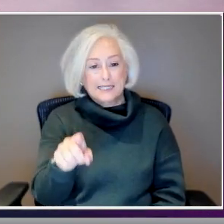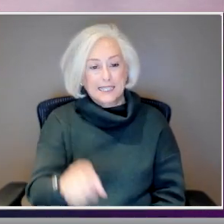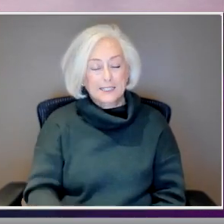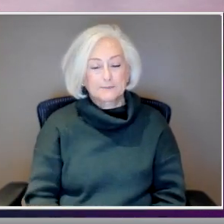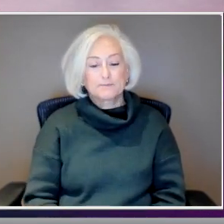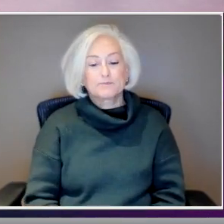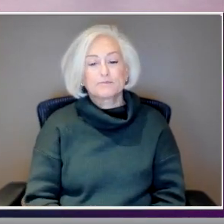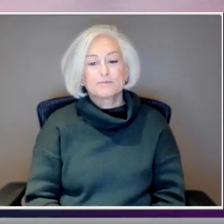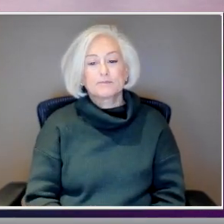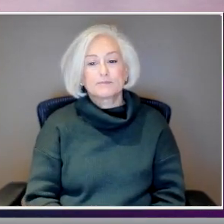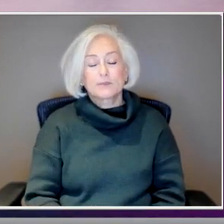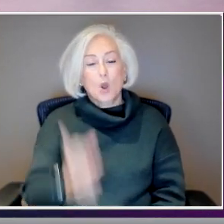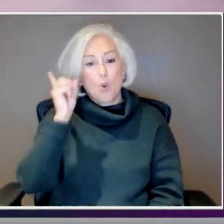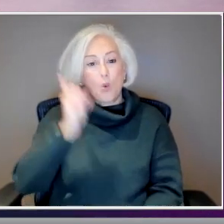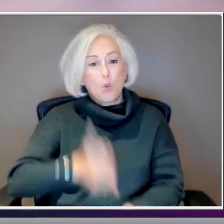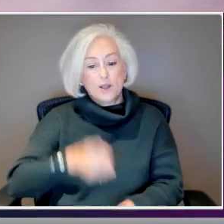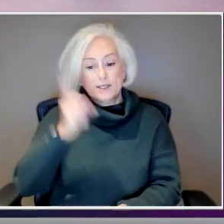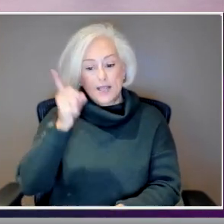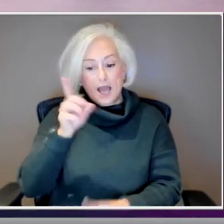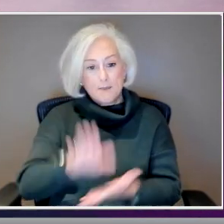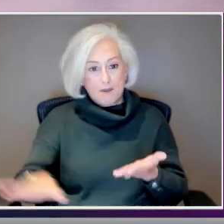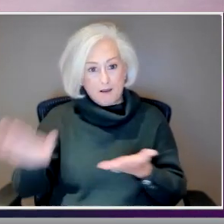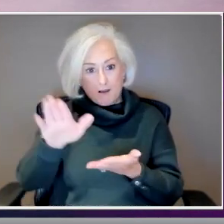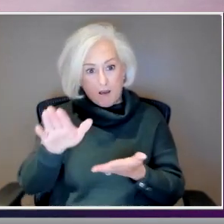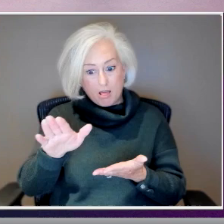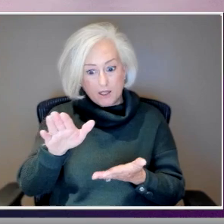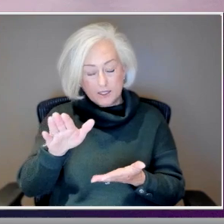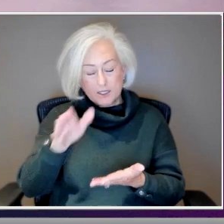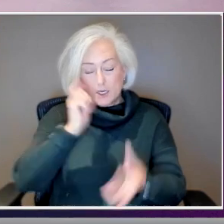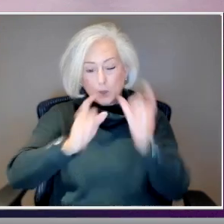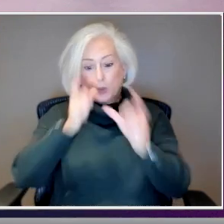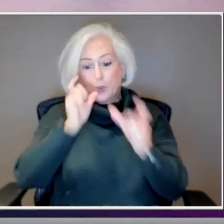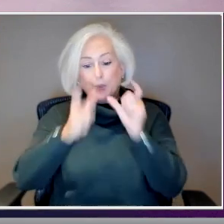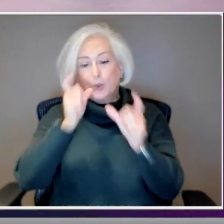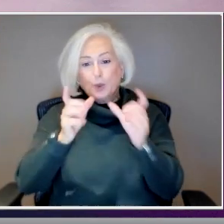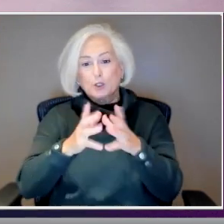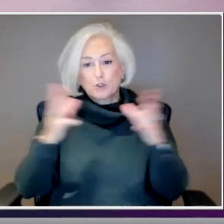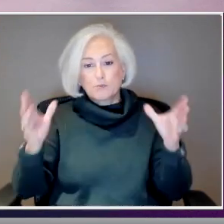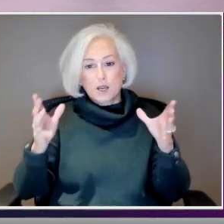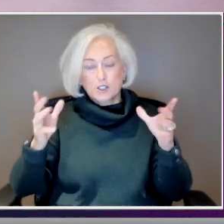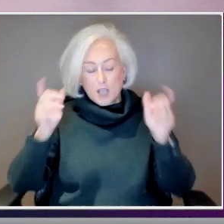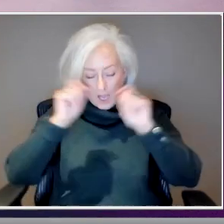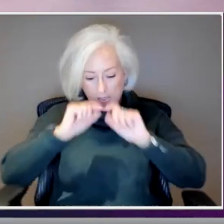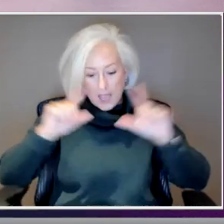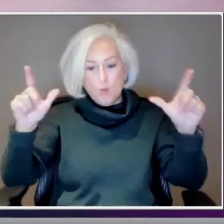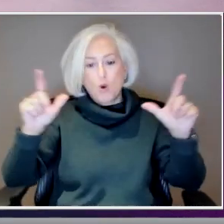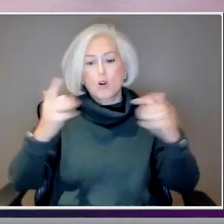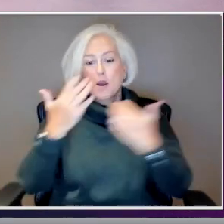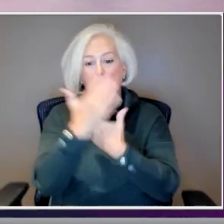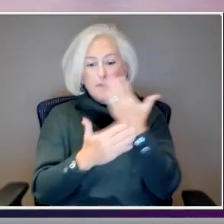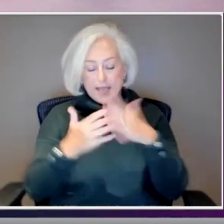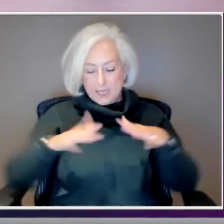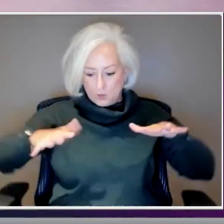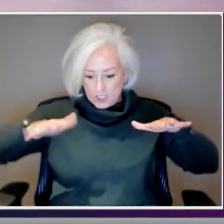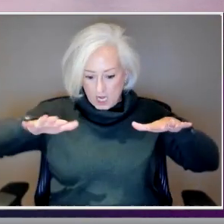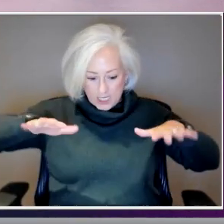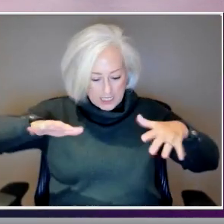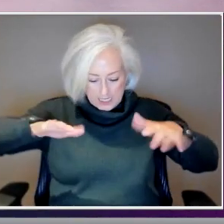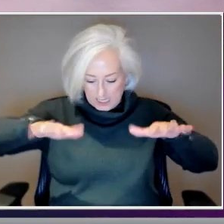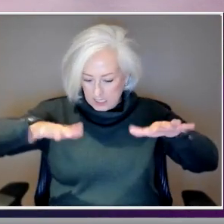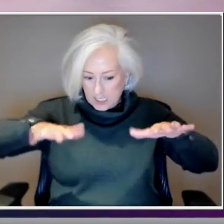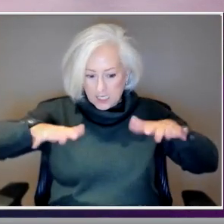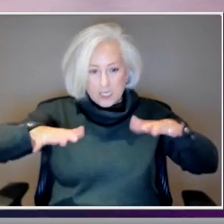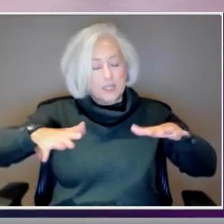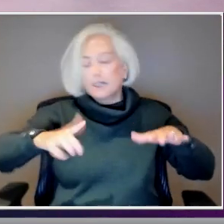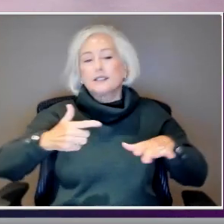time in college after a heavy night of drinking, I woke up with the worst shaking hands. So she wants to know, did she trigger an episode of